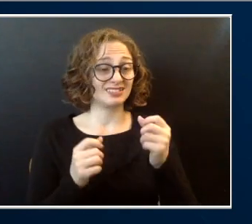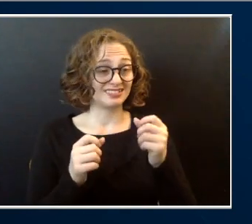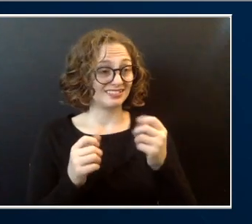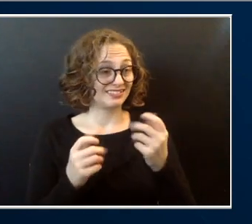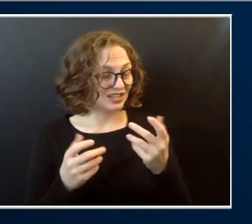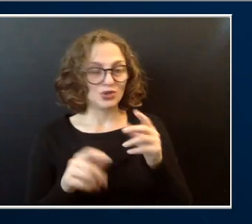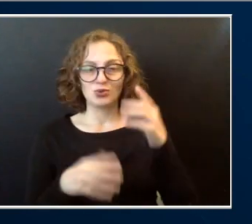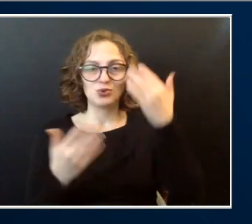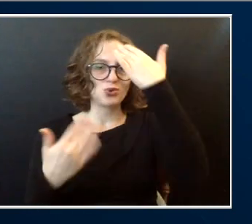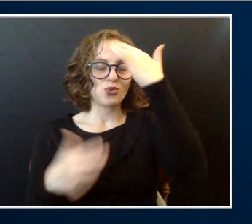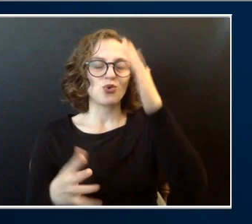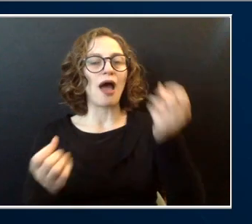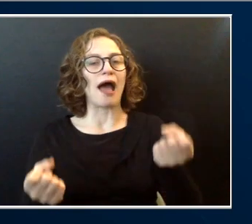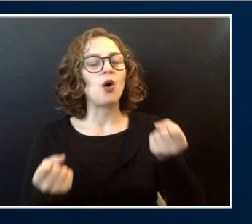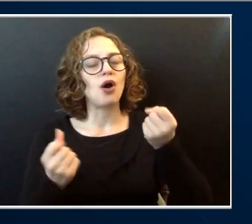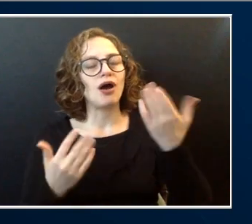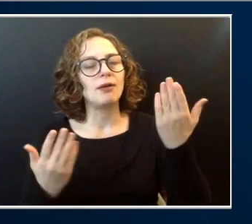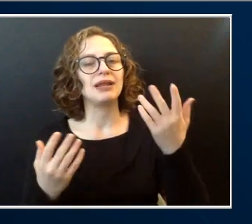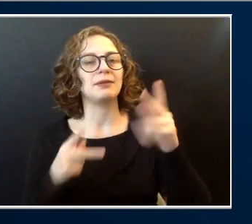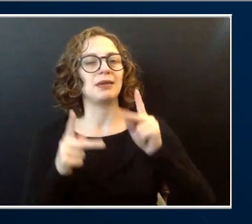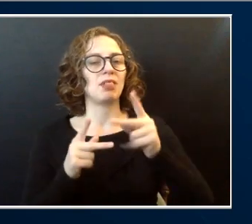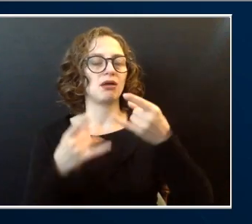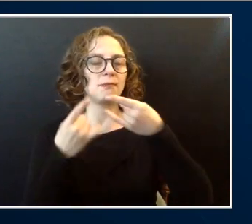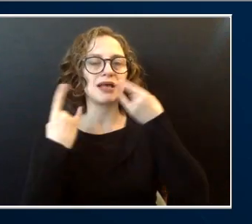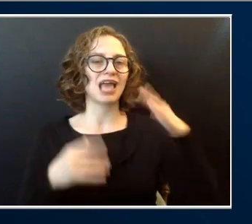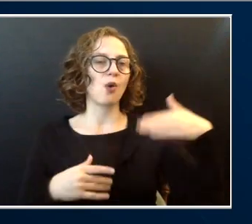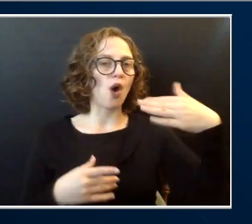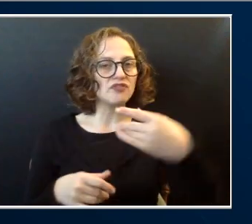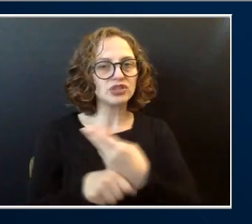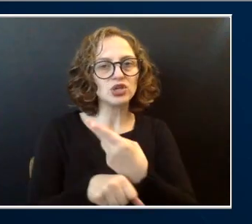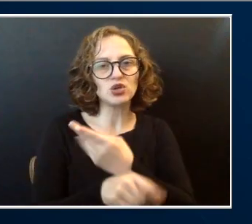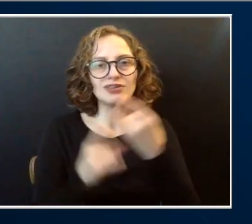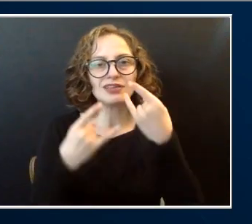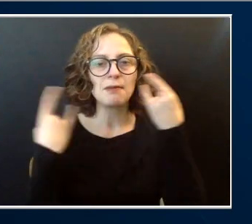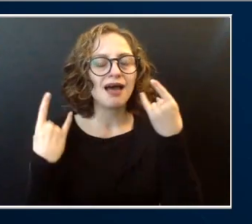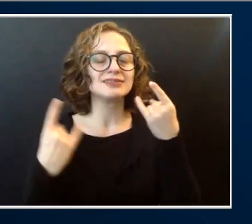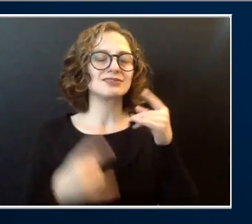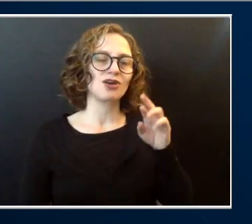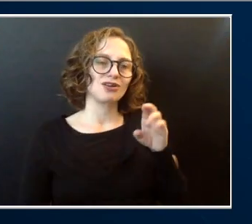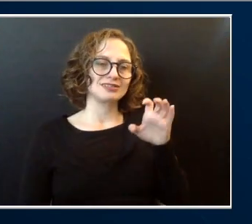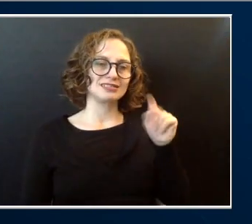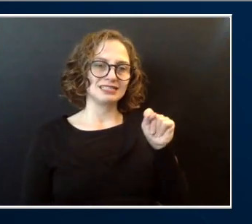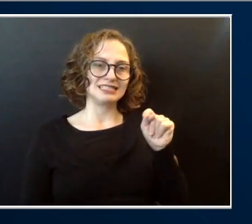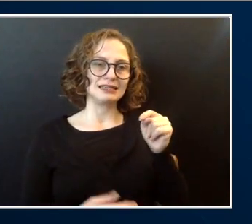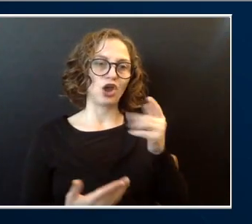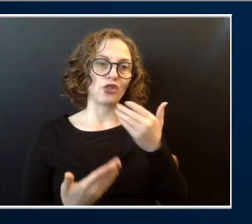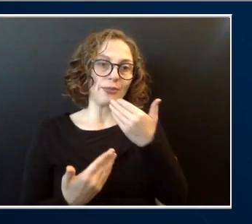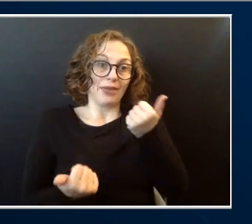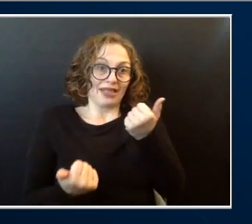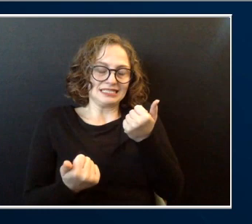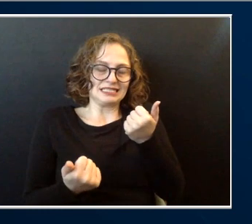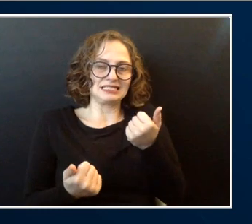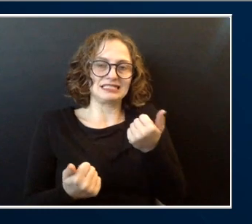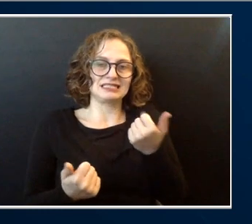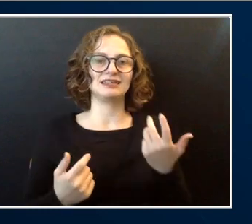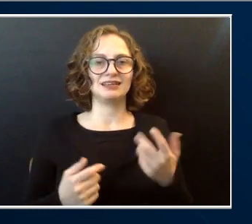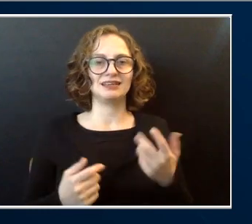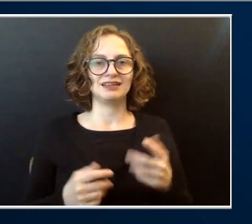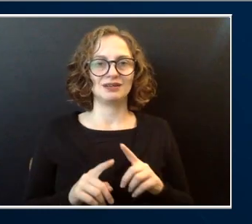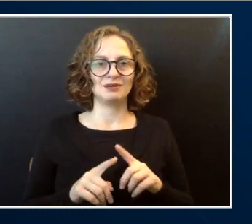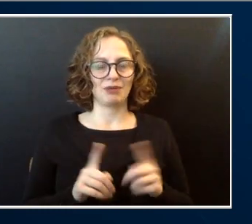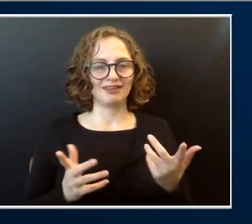control studies are clearly the gold standard, but it's very difficult to randomize people to do it and not to do it, and then to follow